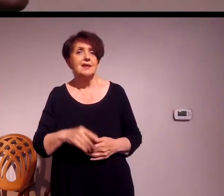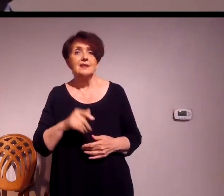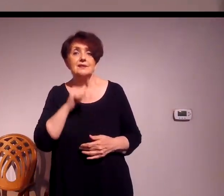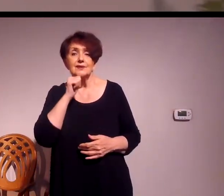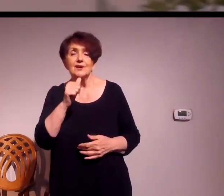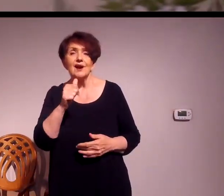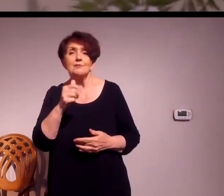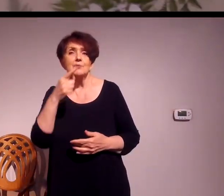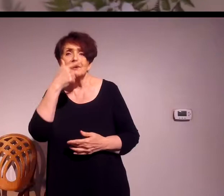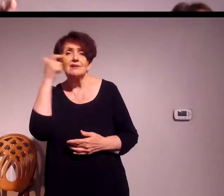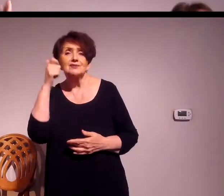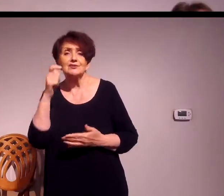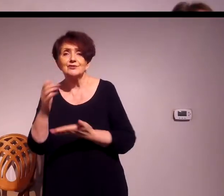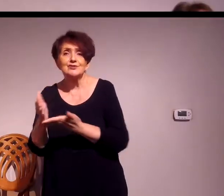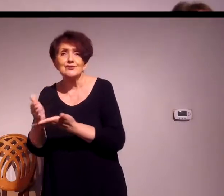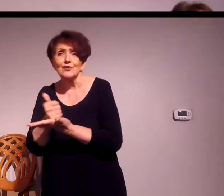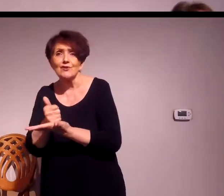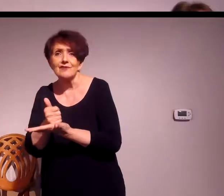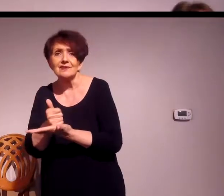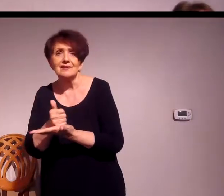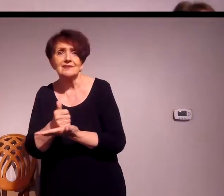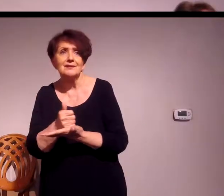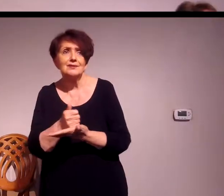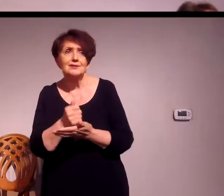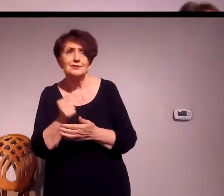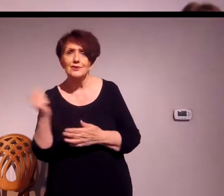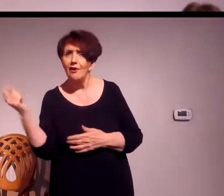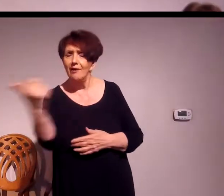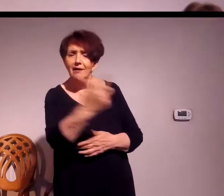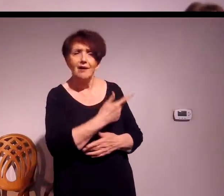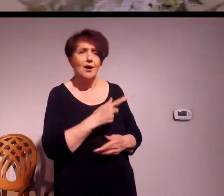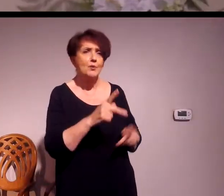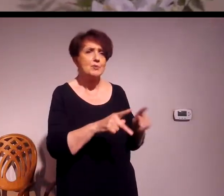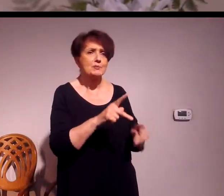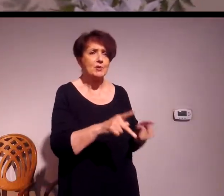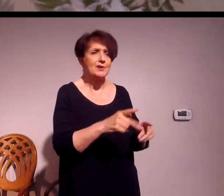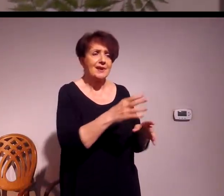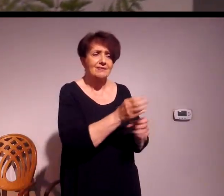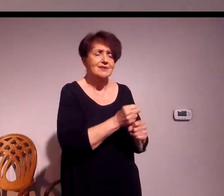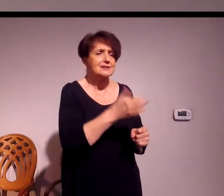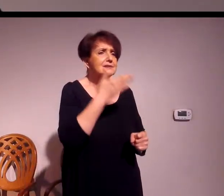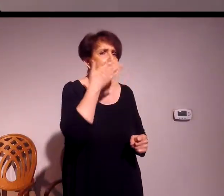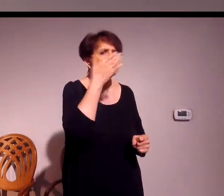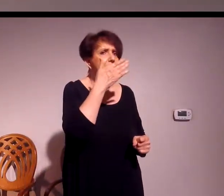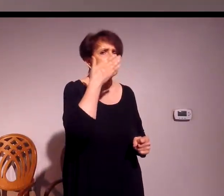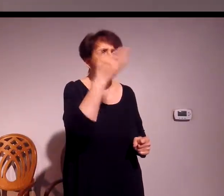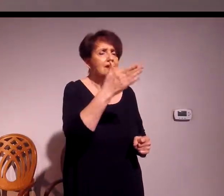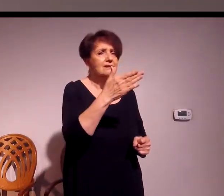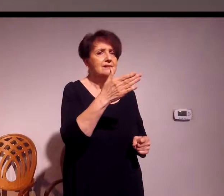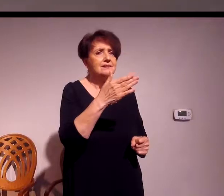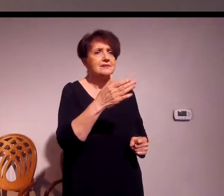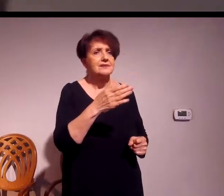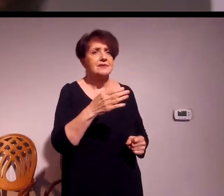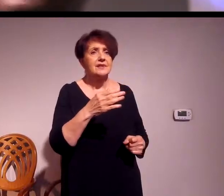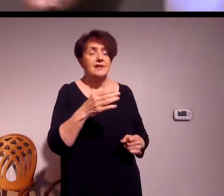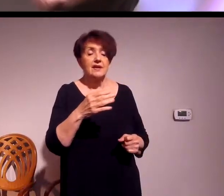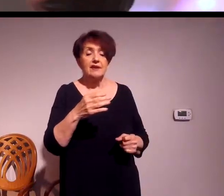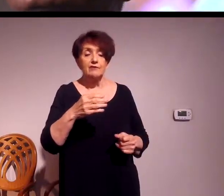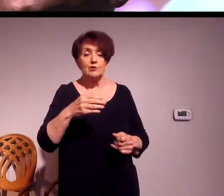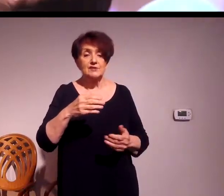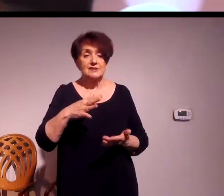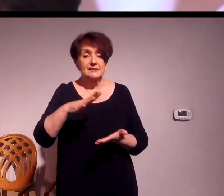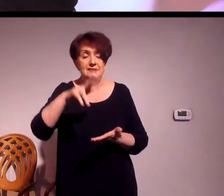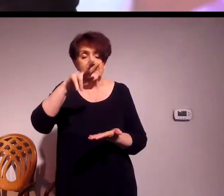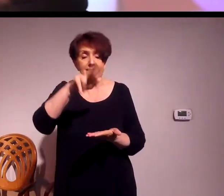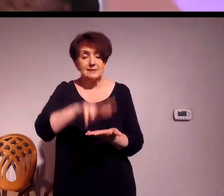but everybody, just because. And even as you crush that flower with the heel of your foot, it